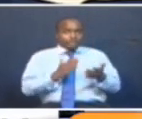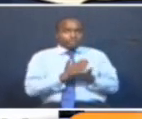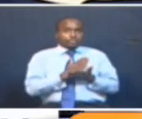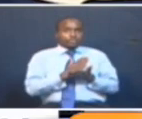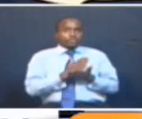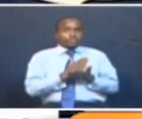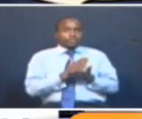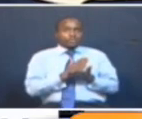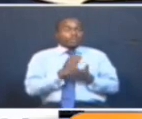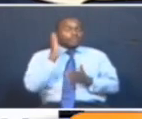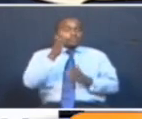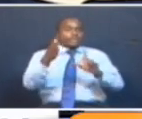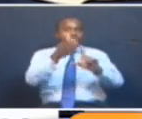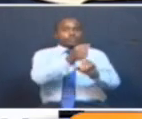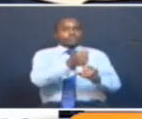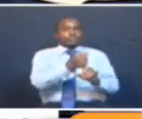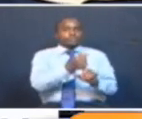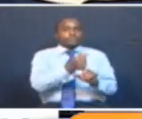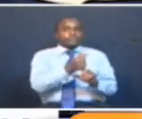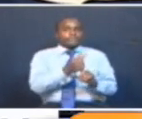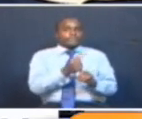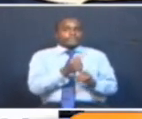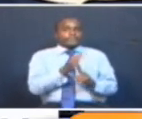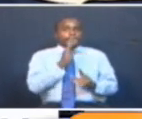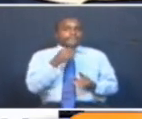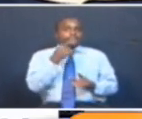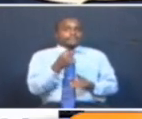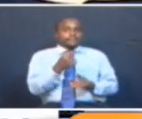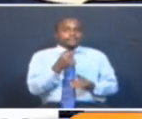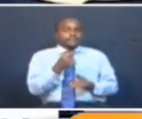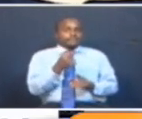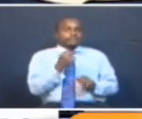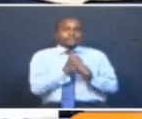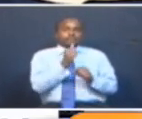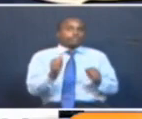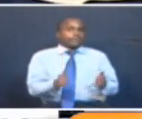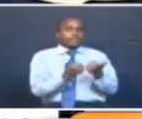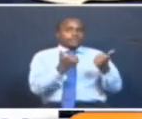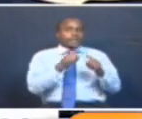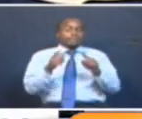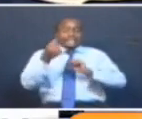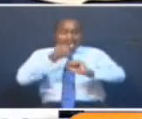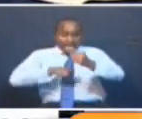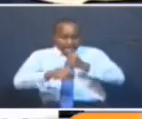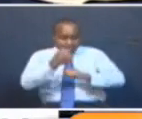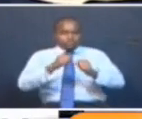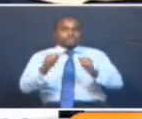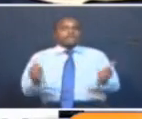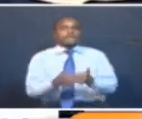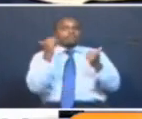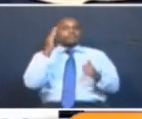want to achieve it. By saying it doesn't happen, by doing it happens.